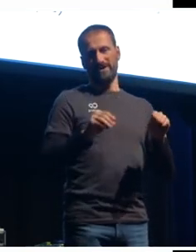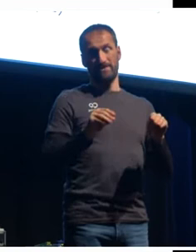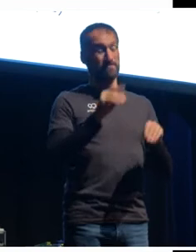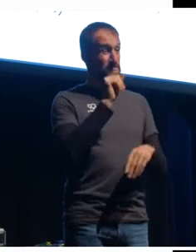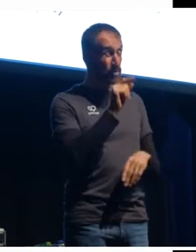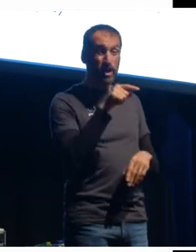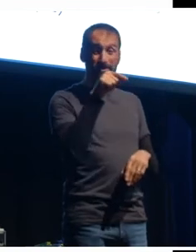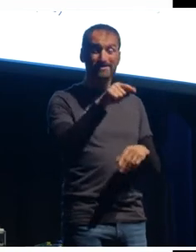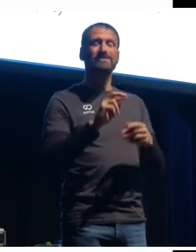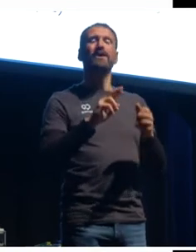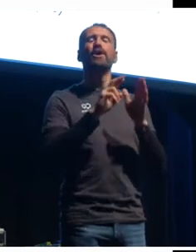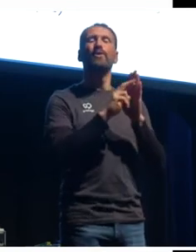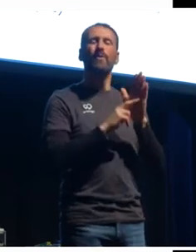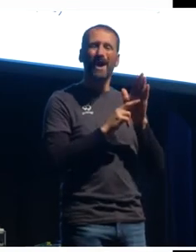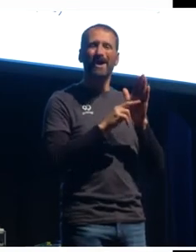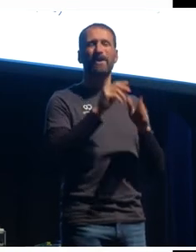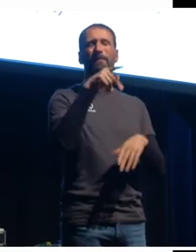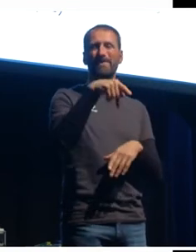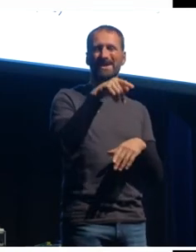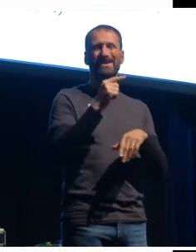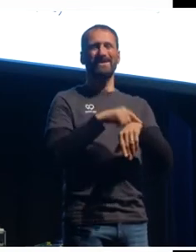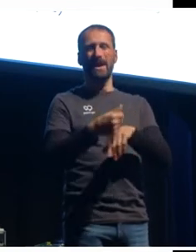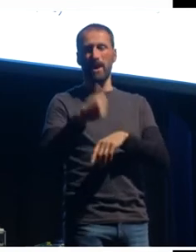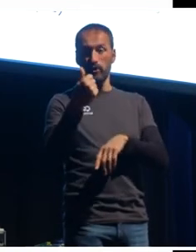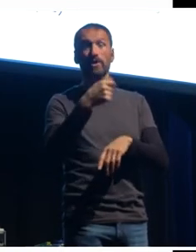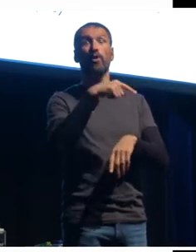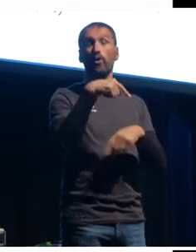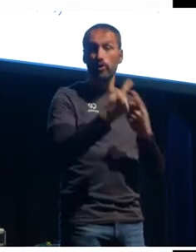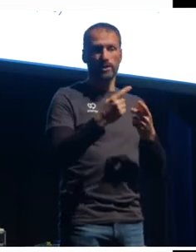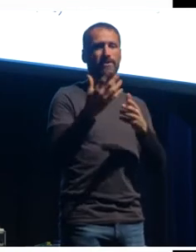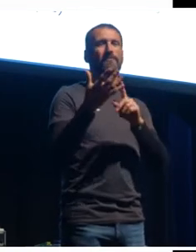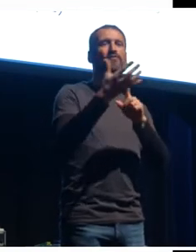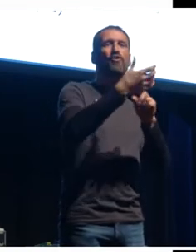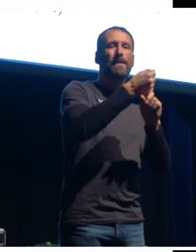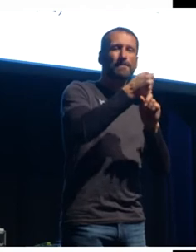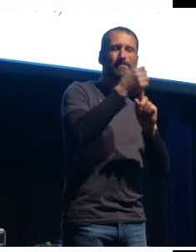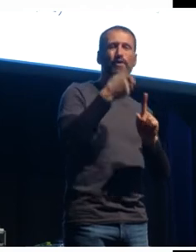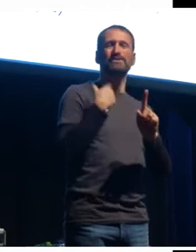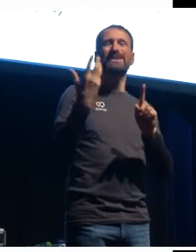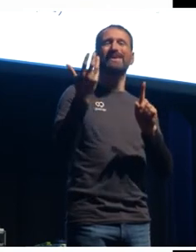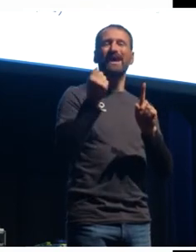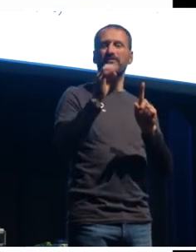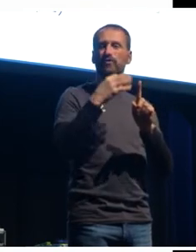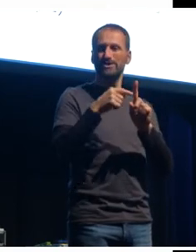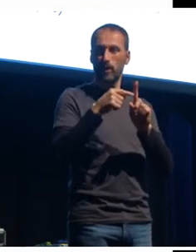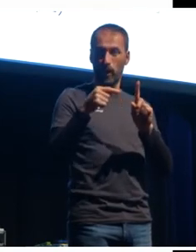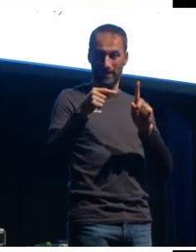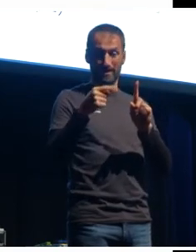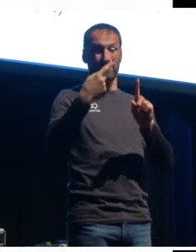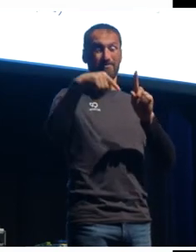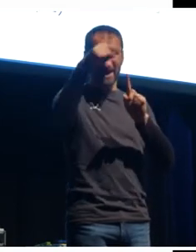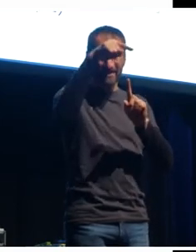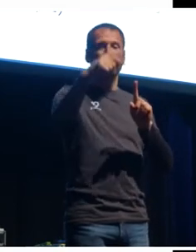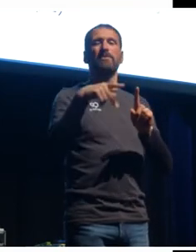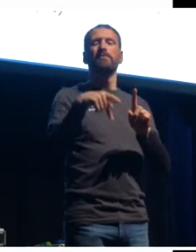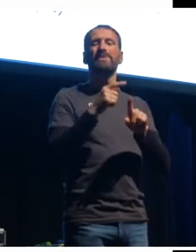requiring ptimeout, and then we're wrapping our get function that returns a promise with ptimeout, and we're giving it a timeout